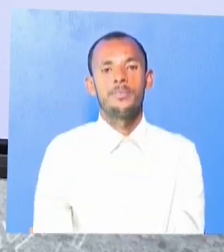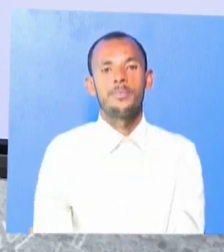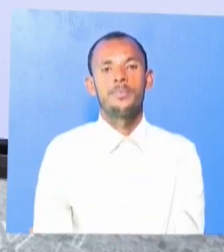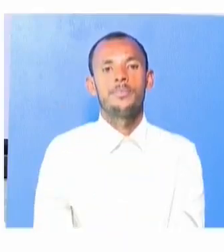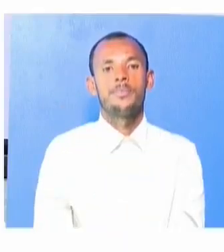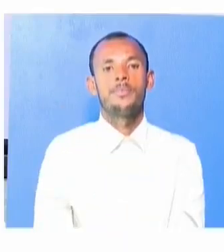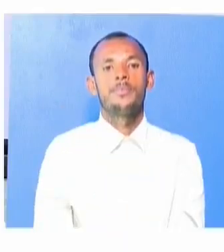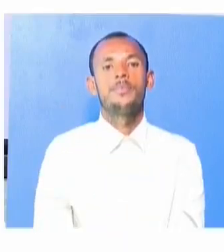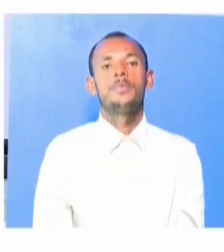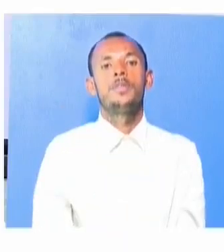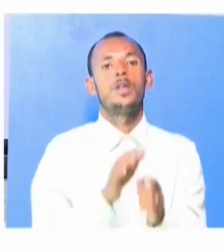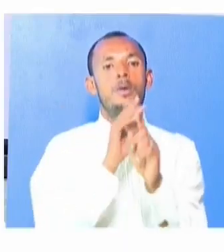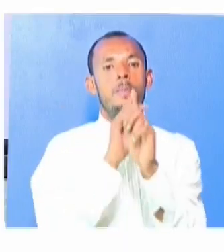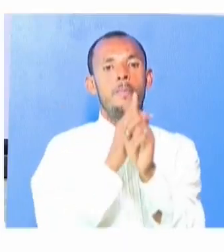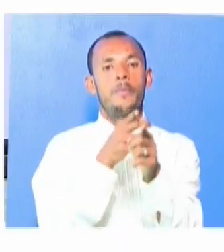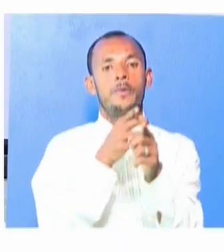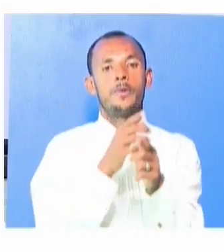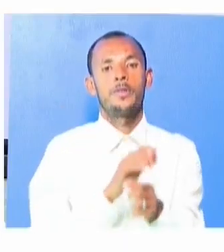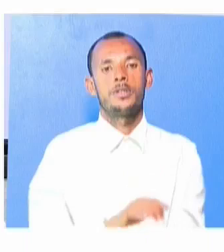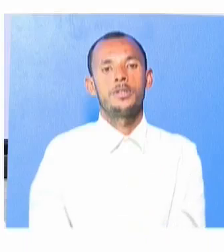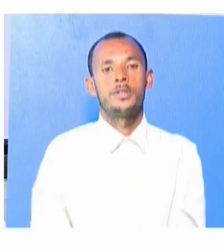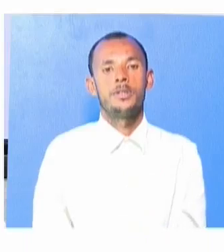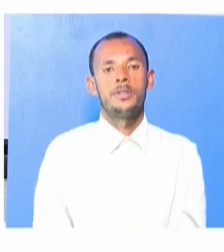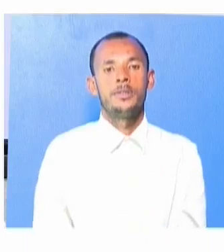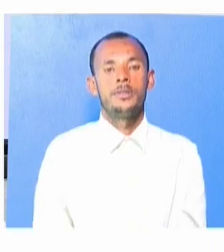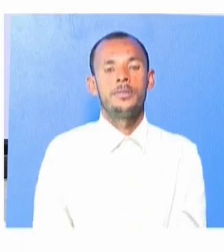Okay, solution.